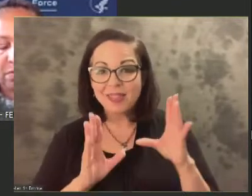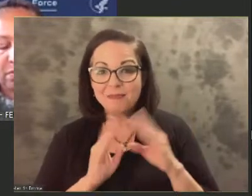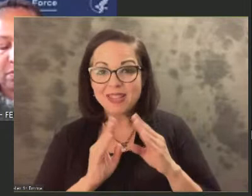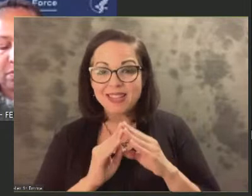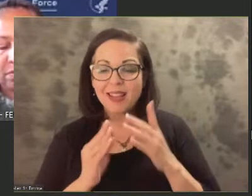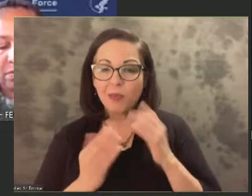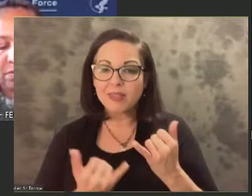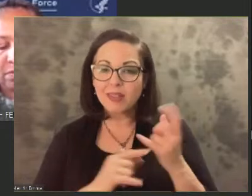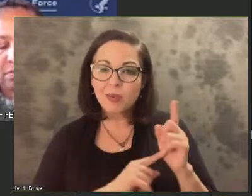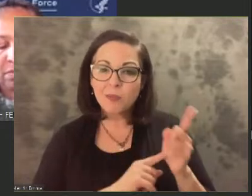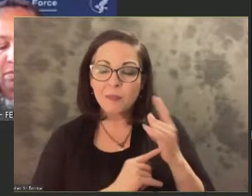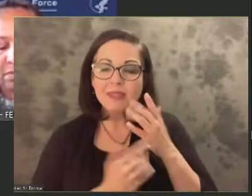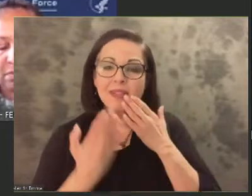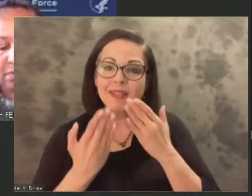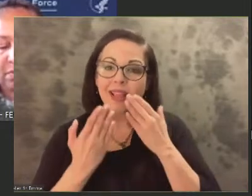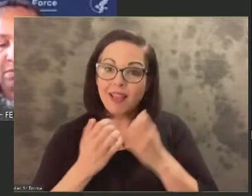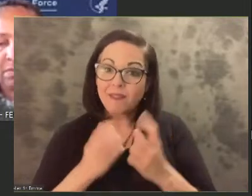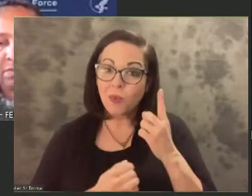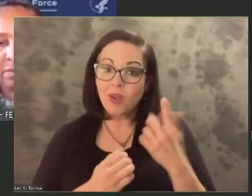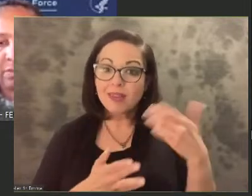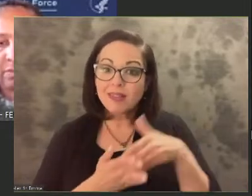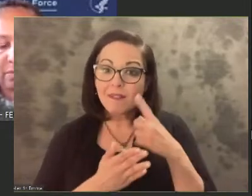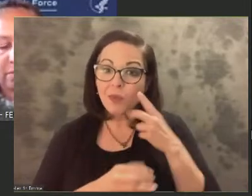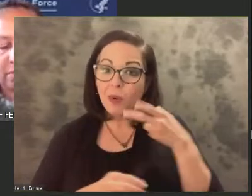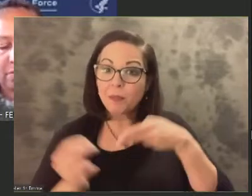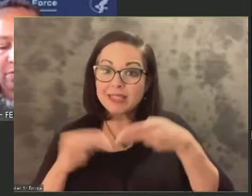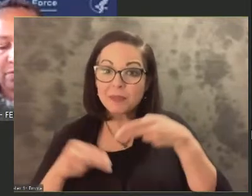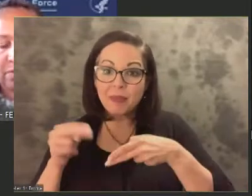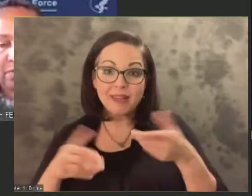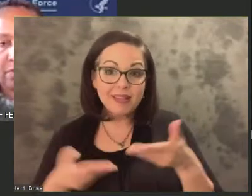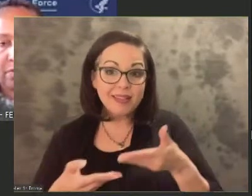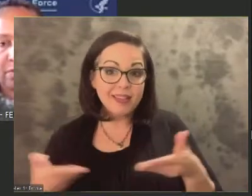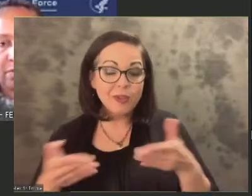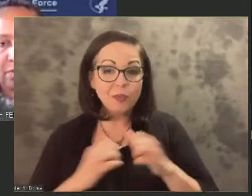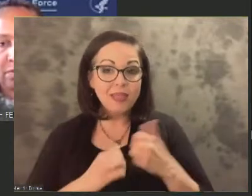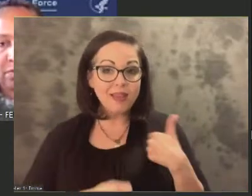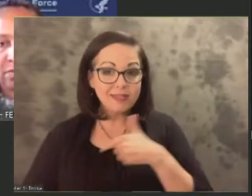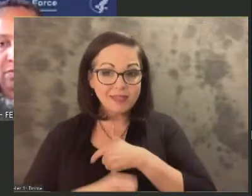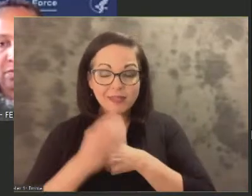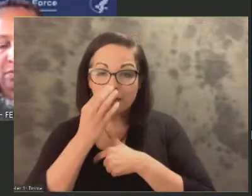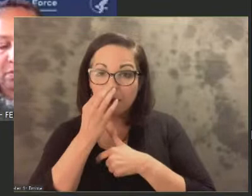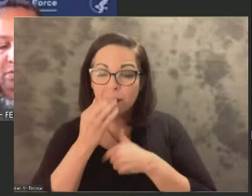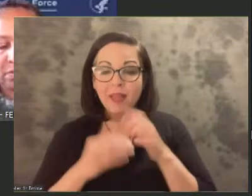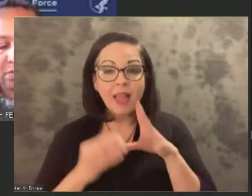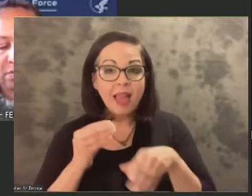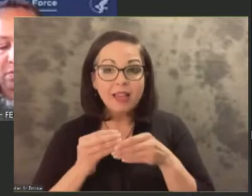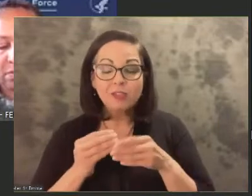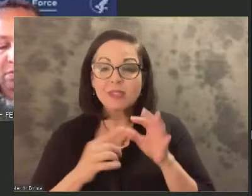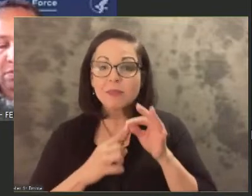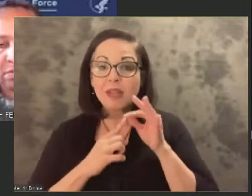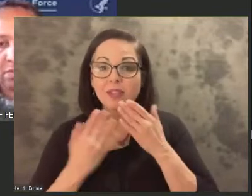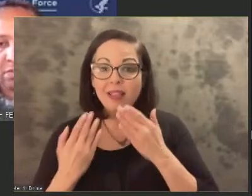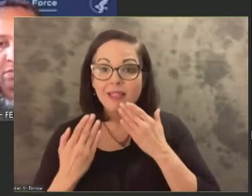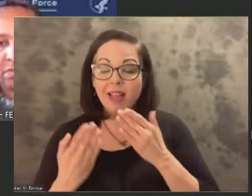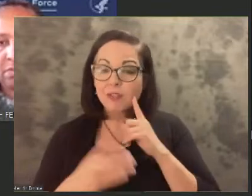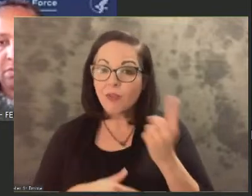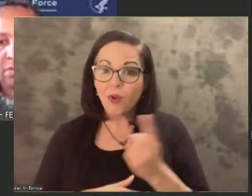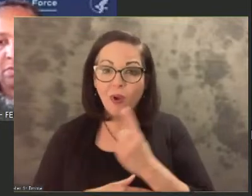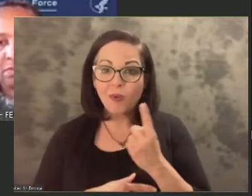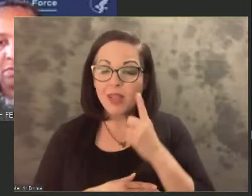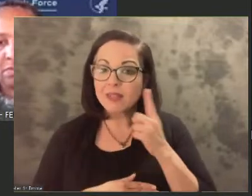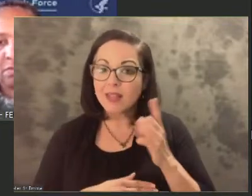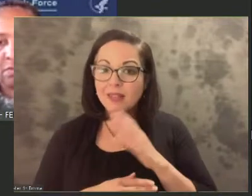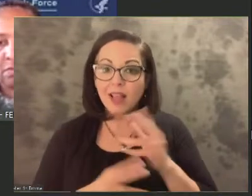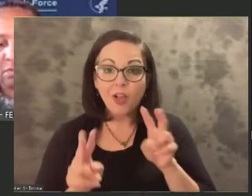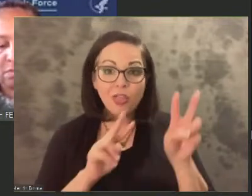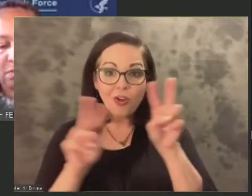take a moment and thank everyone again for participating along with us. An extra special thanks, as always, of course, as I look